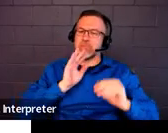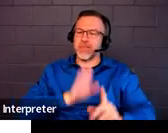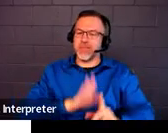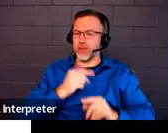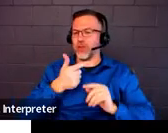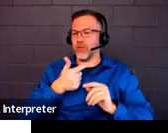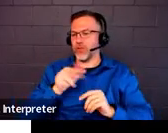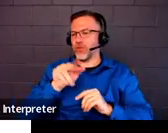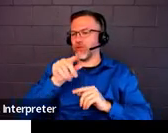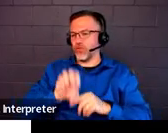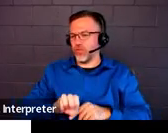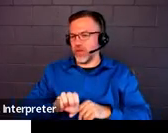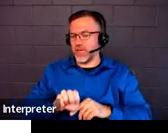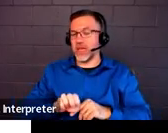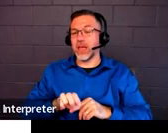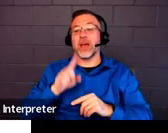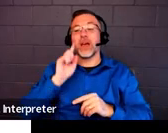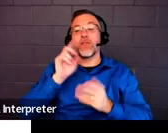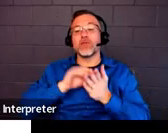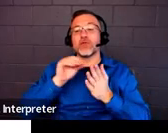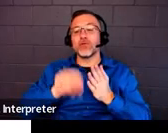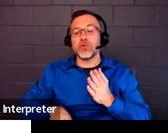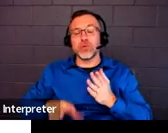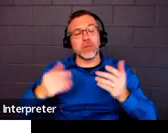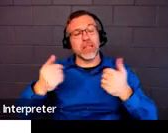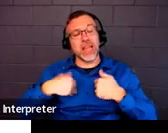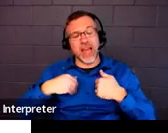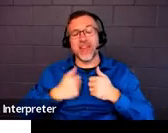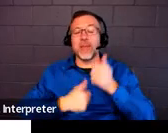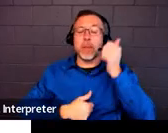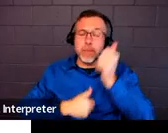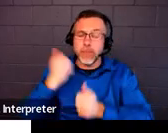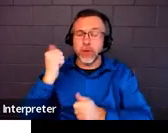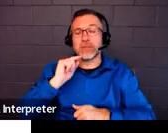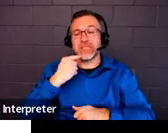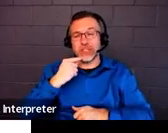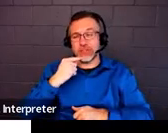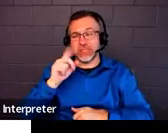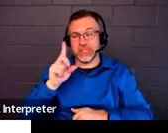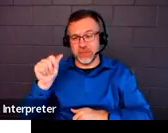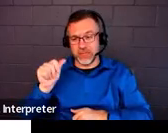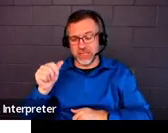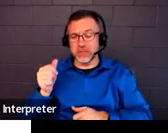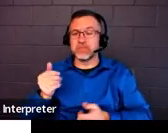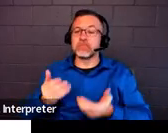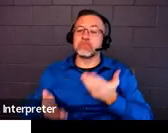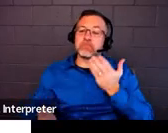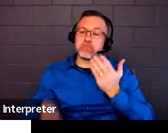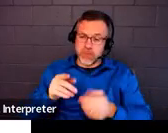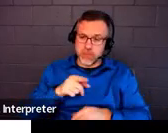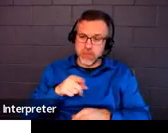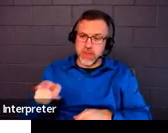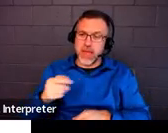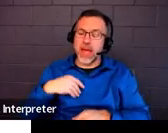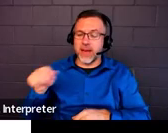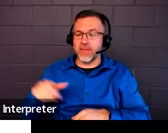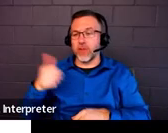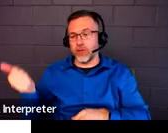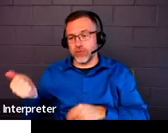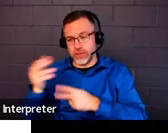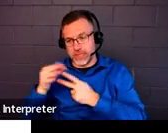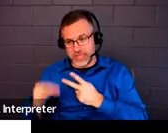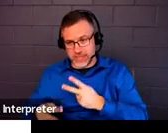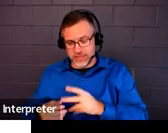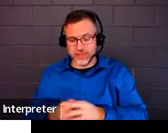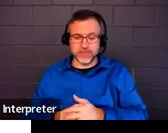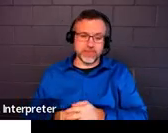most significant cognitive disabilities, they may be eligible for an alternate assessment.